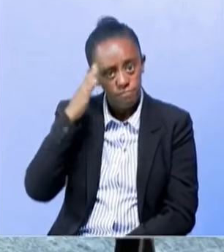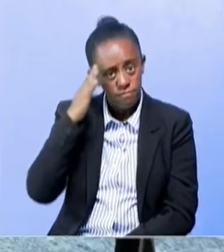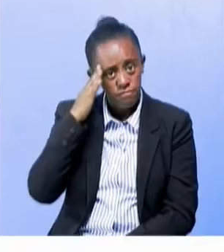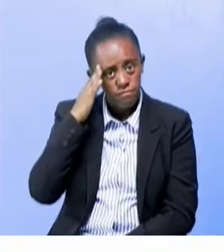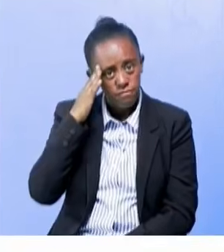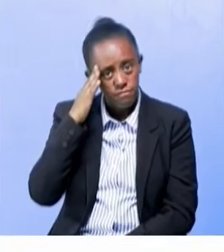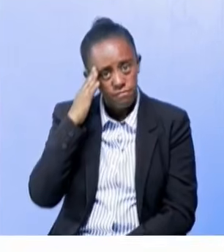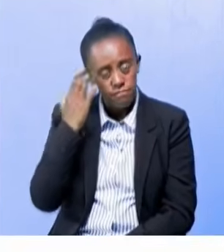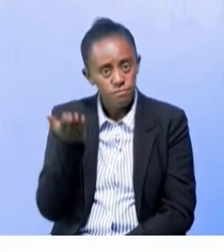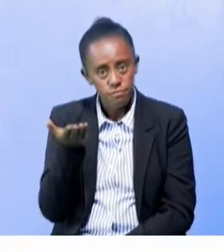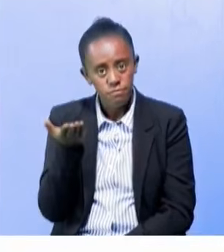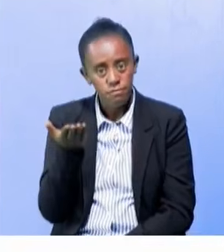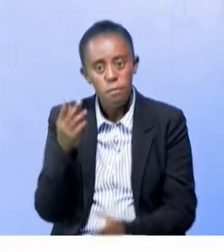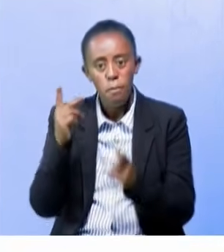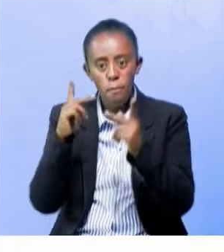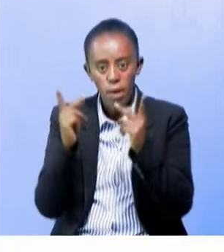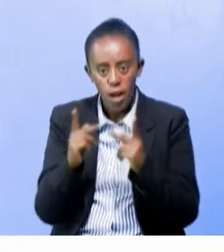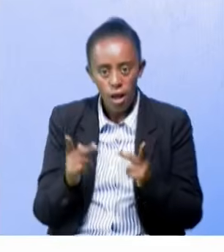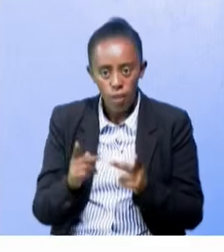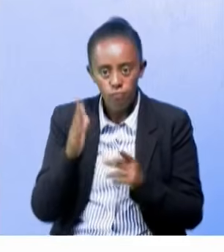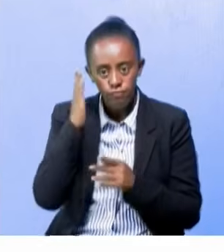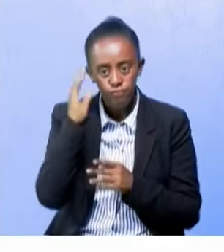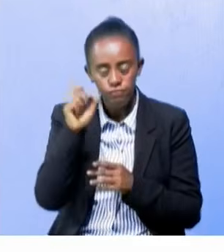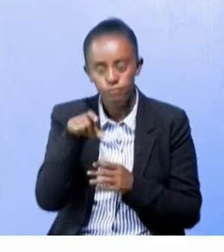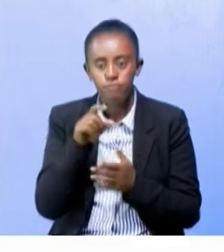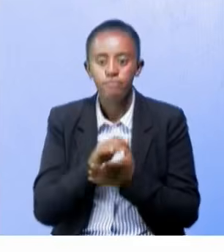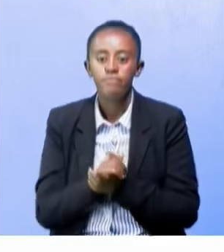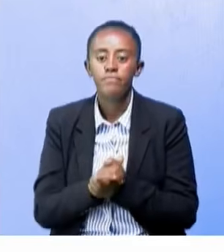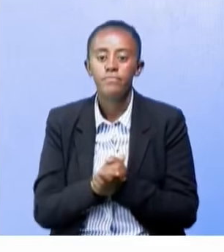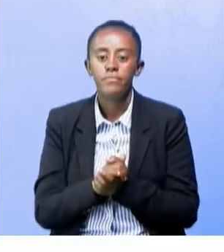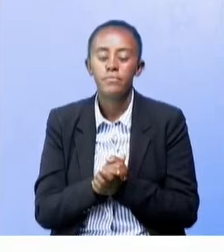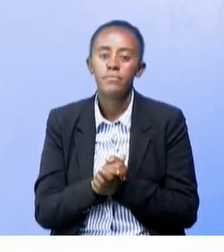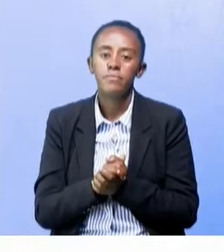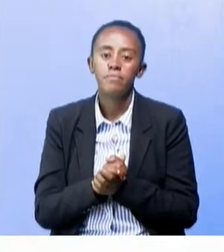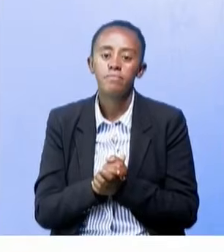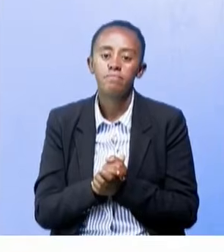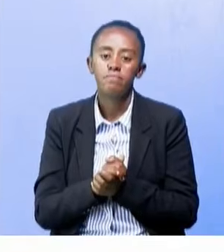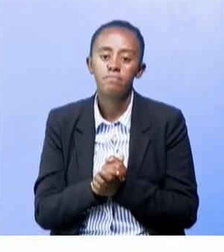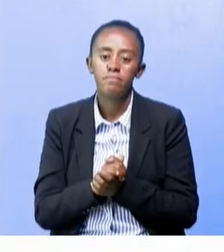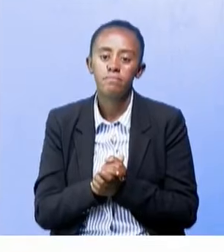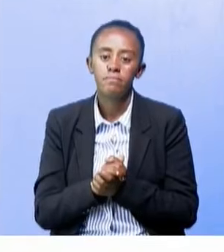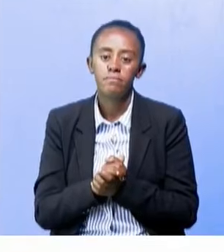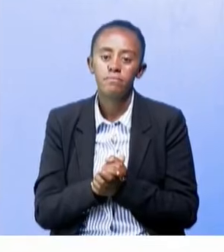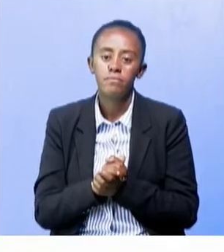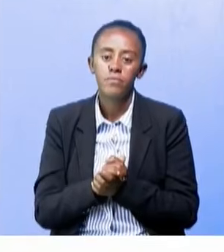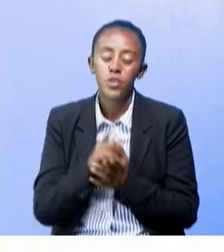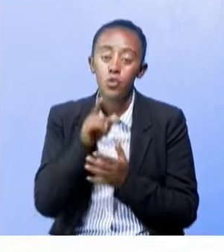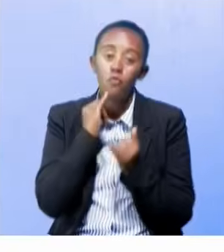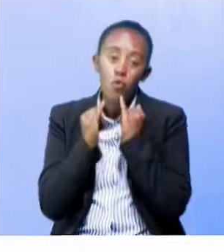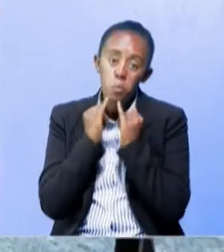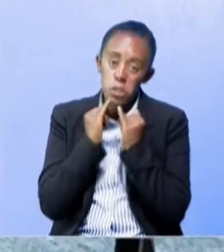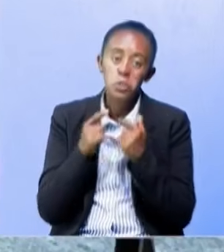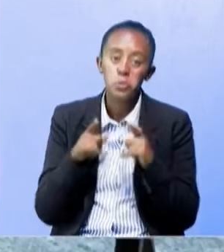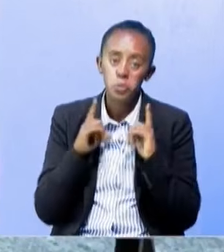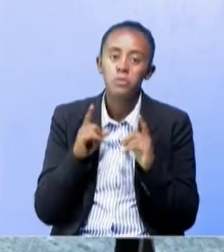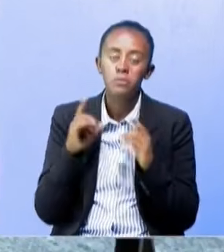Before we say something about this concept, we have to know what paragraph is. I hope you have some information about